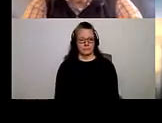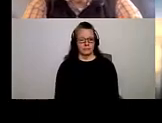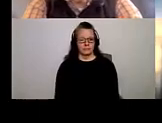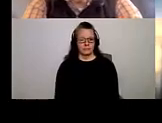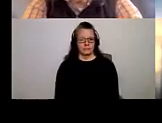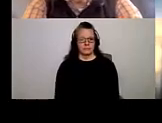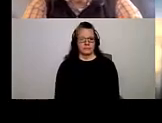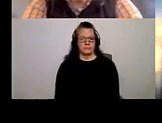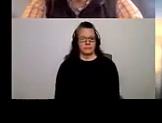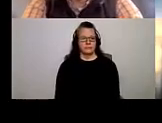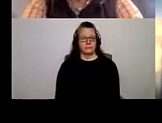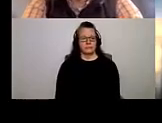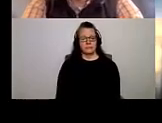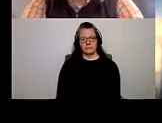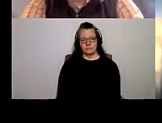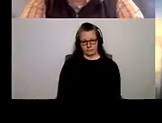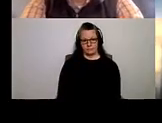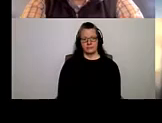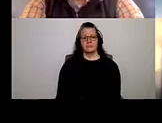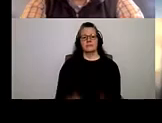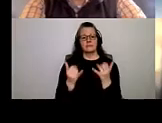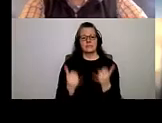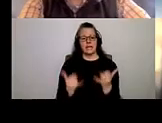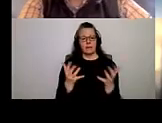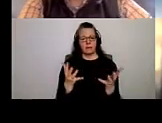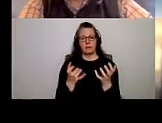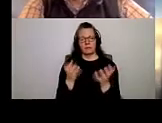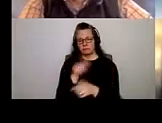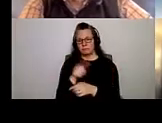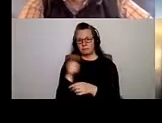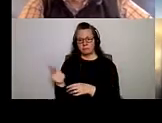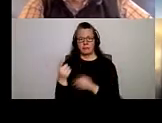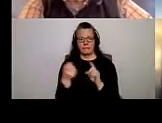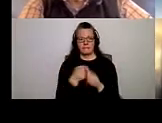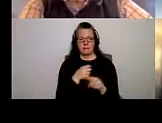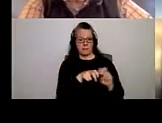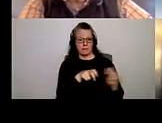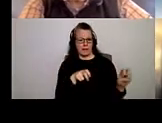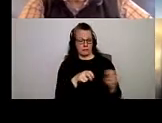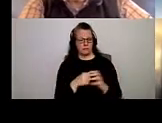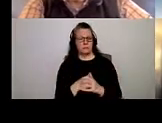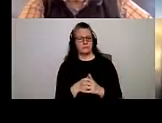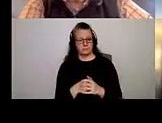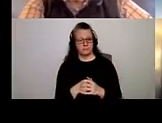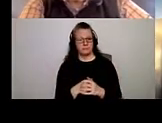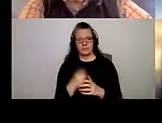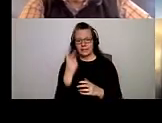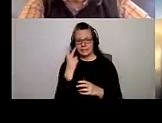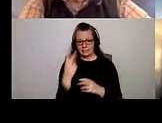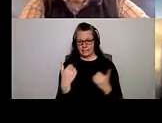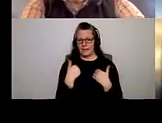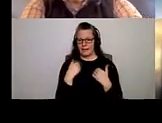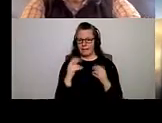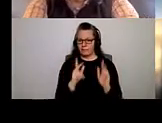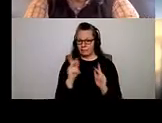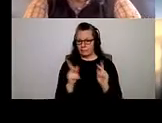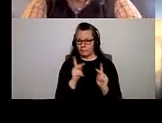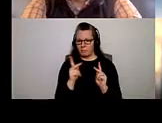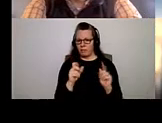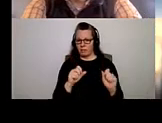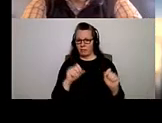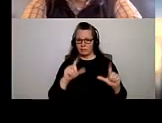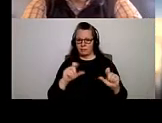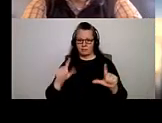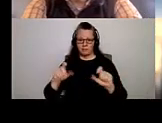So with that background, I would like to let us hear from our distinguished panel. I see we've got folks coming